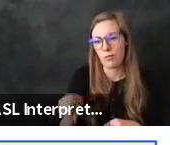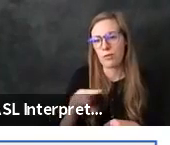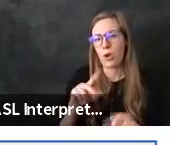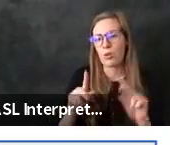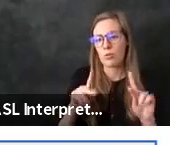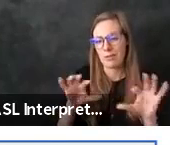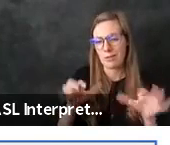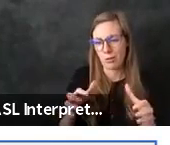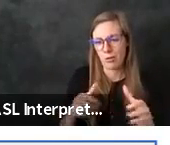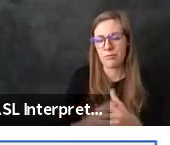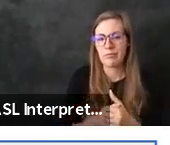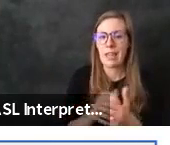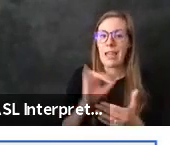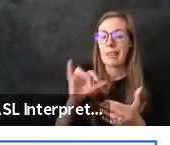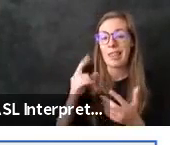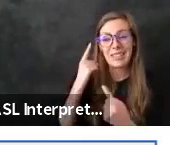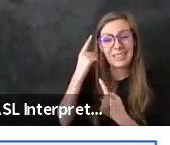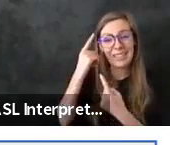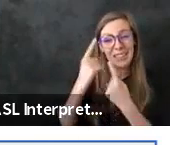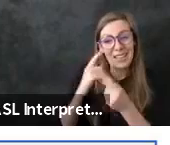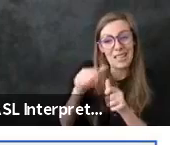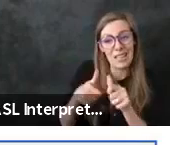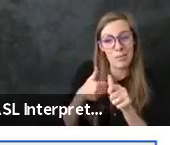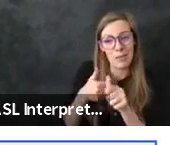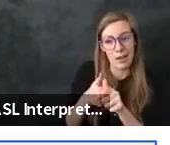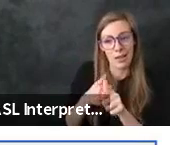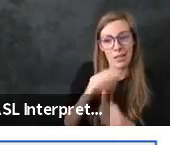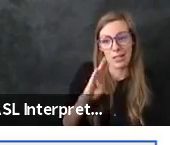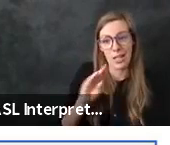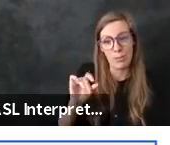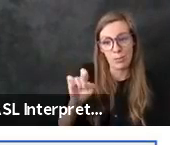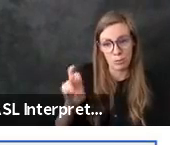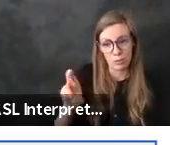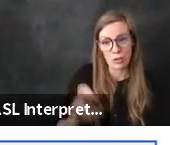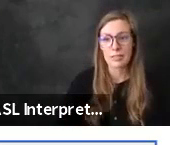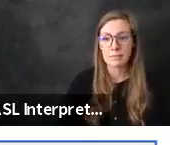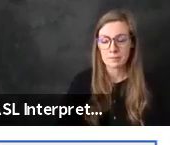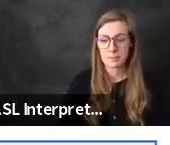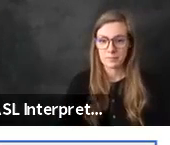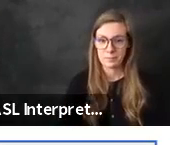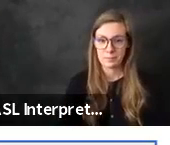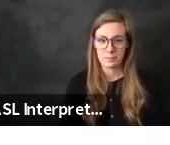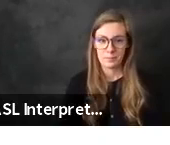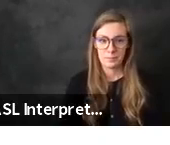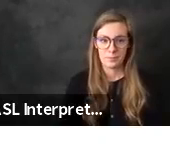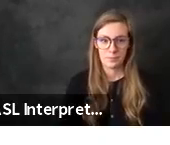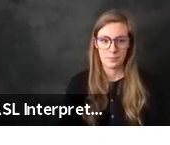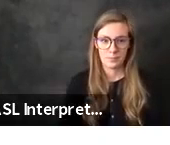the thinking behind giving a booster shot for these people. Next slide.